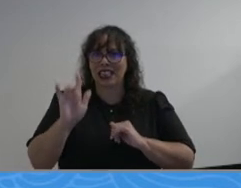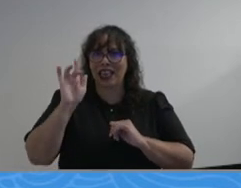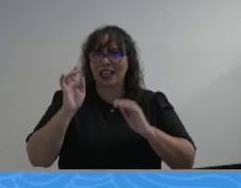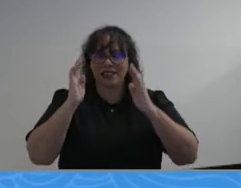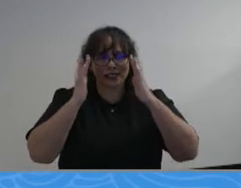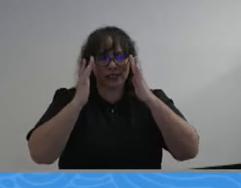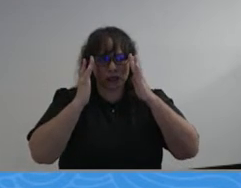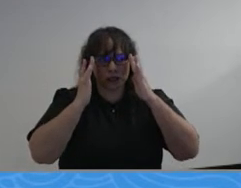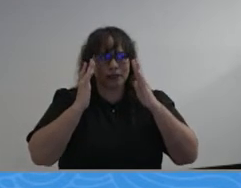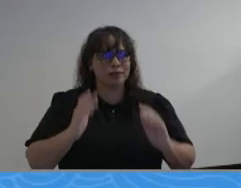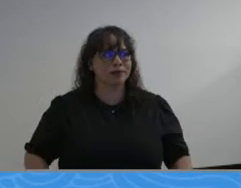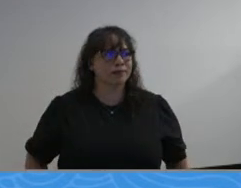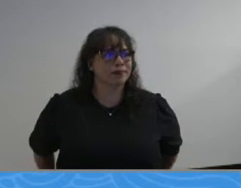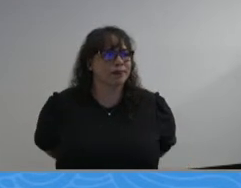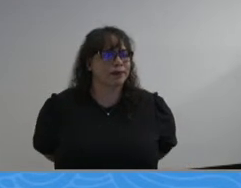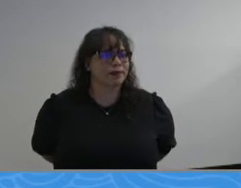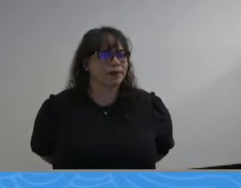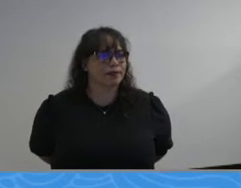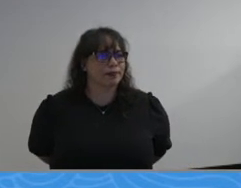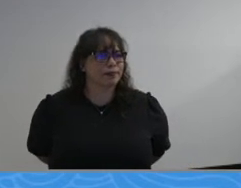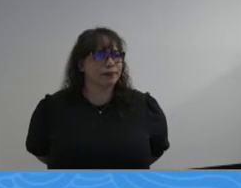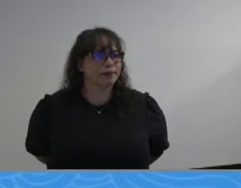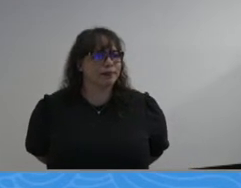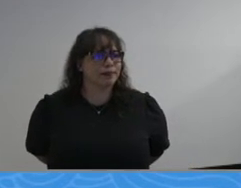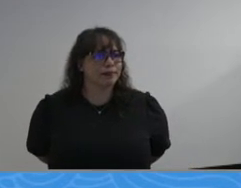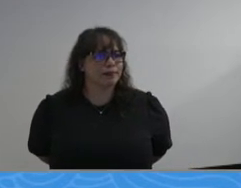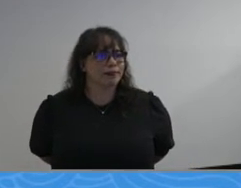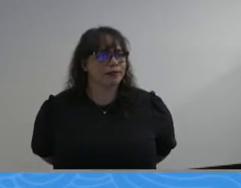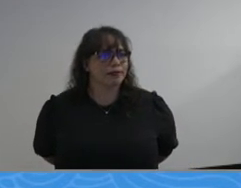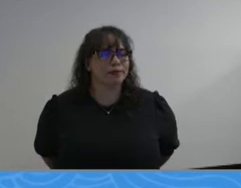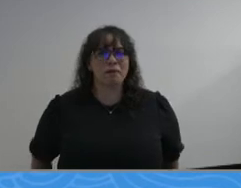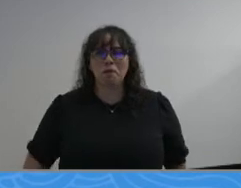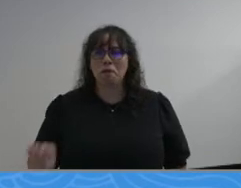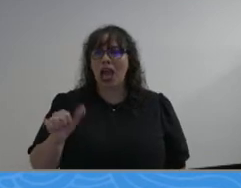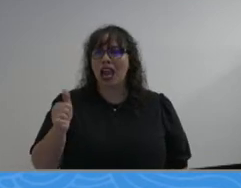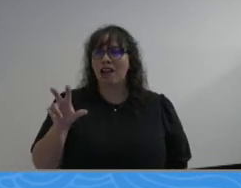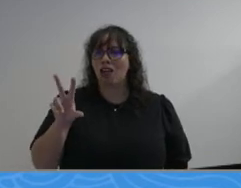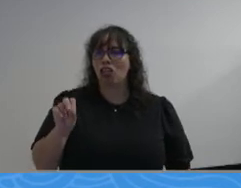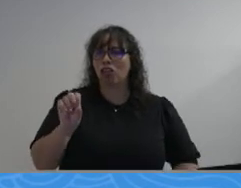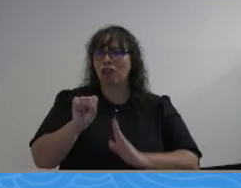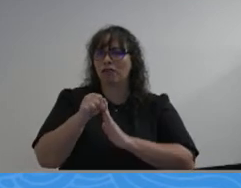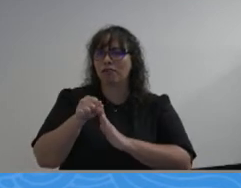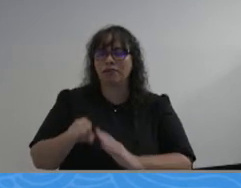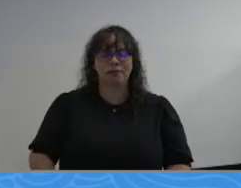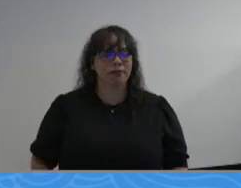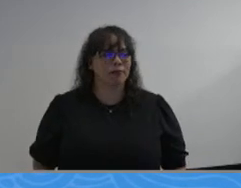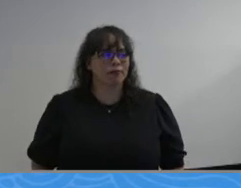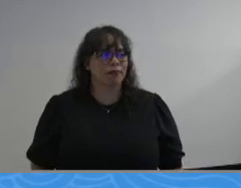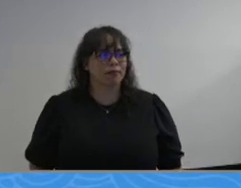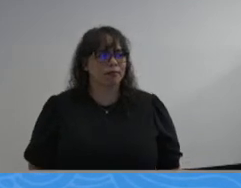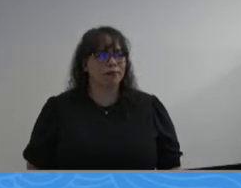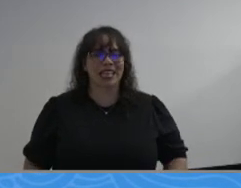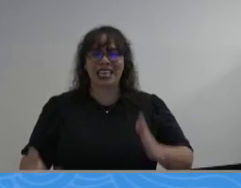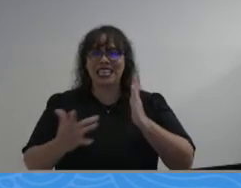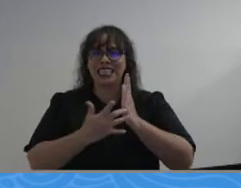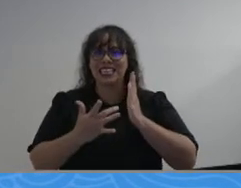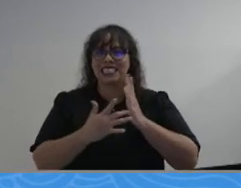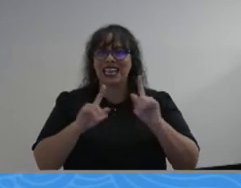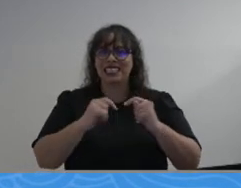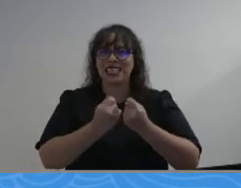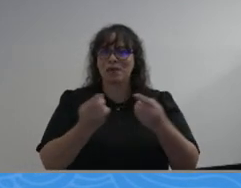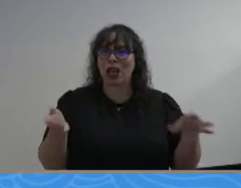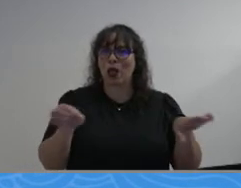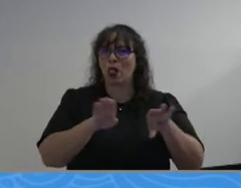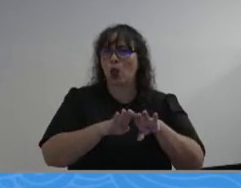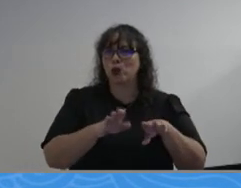if you're a student or if you're an educator, another 30 seconds. And then the tech team can close the polls